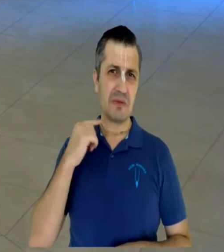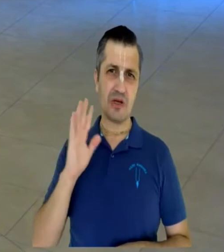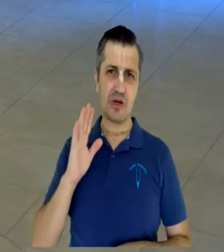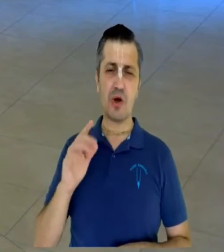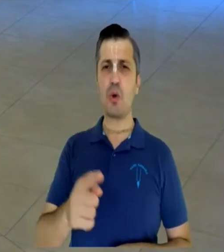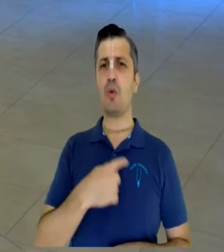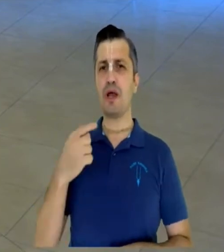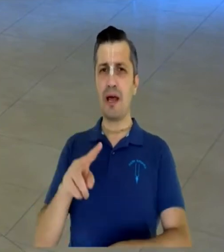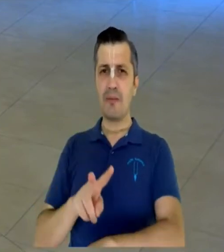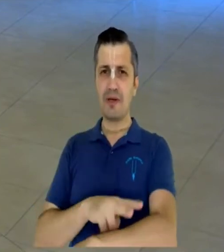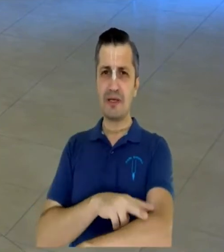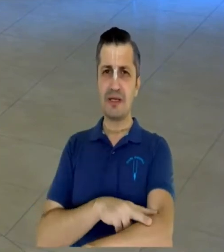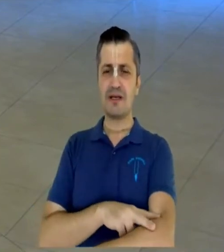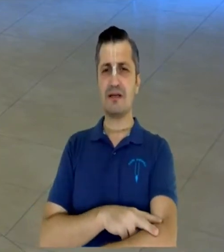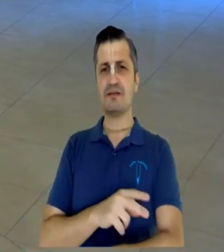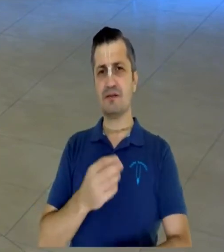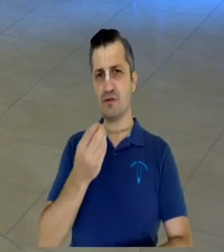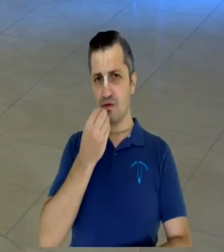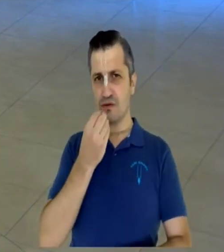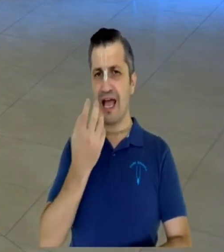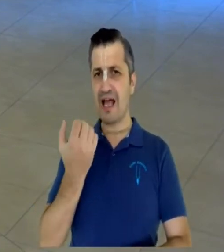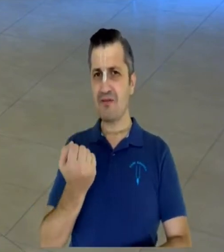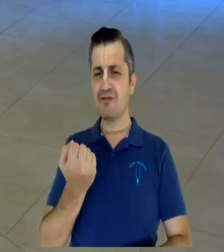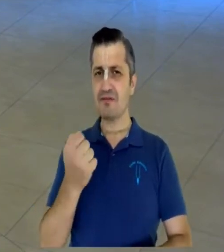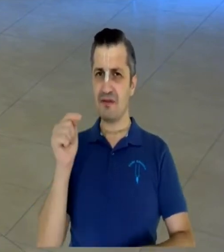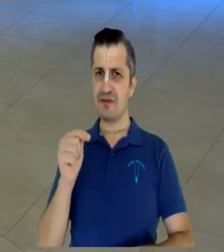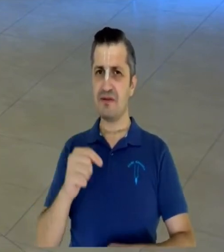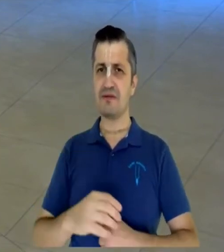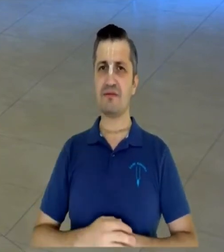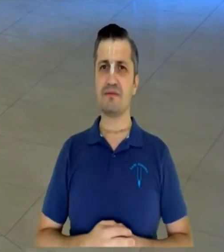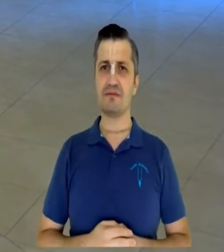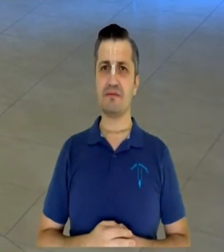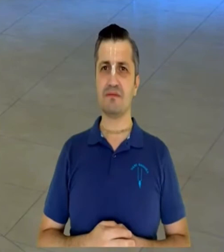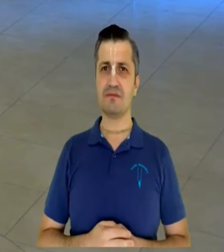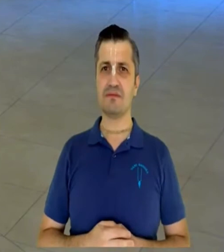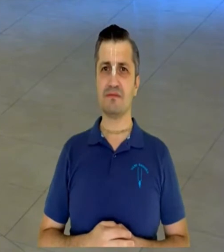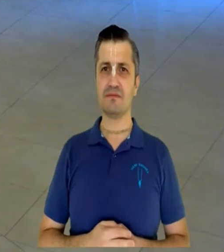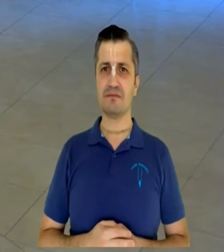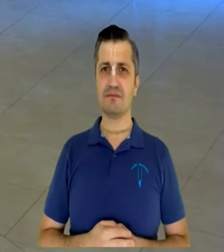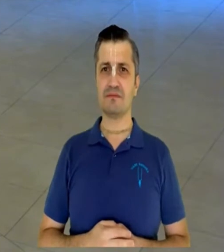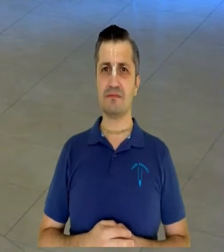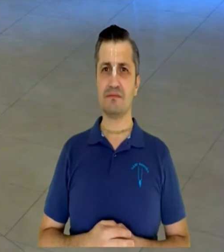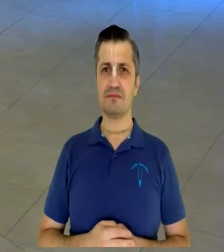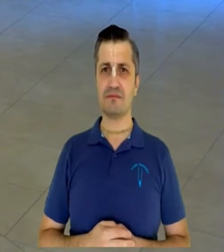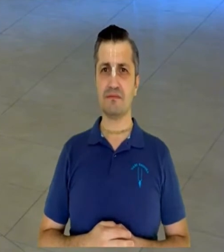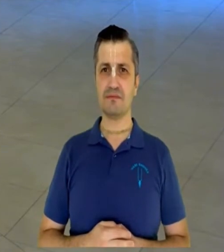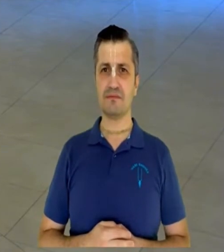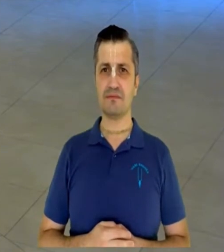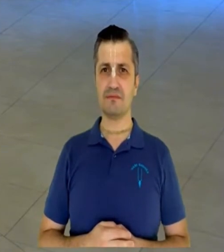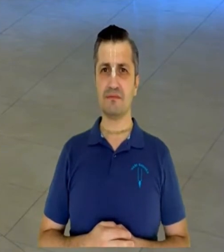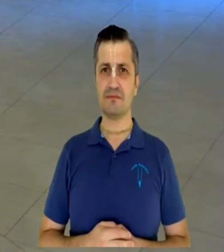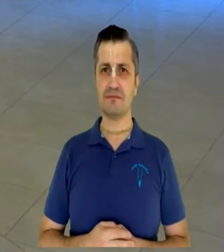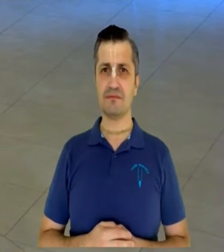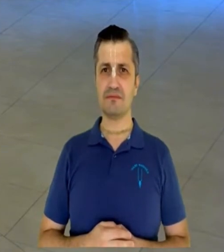diet. But even if you kill, you have to kill plants and so on to live